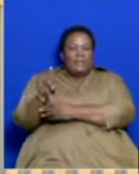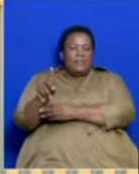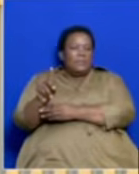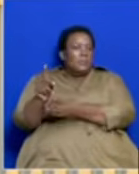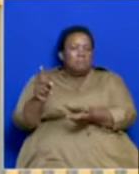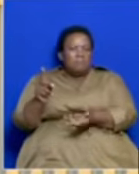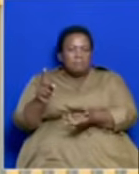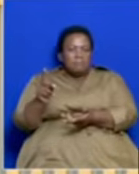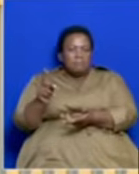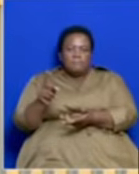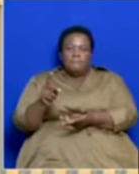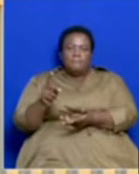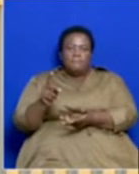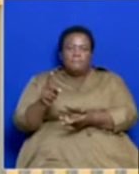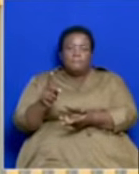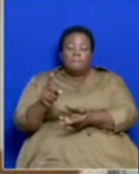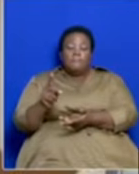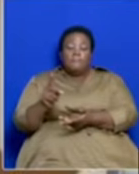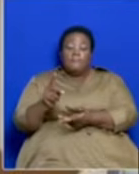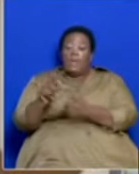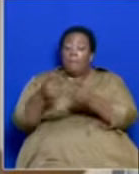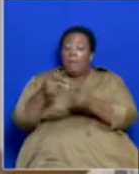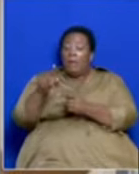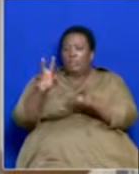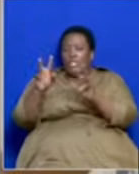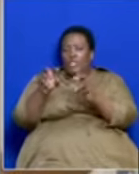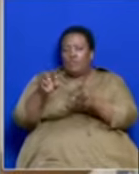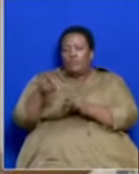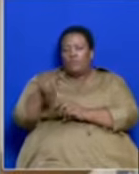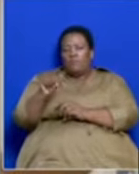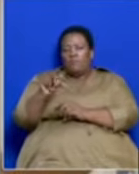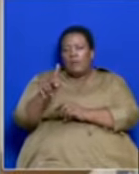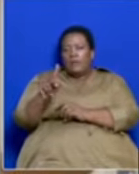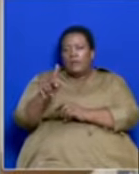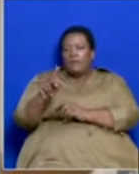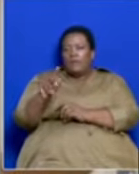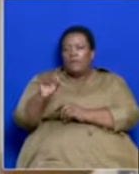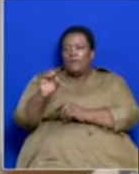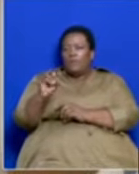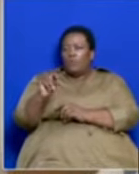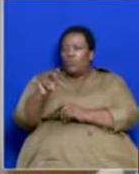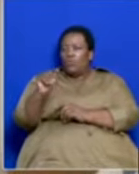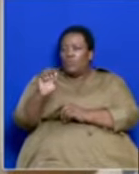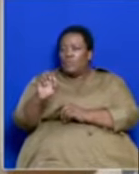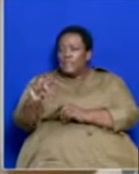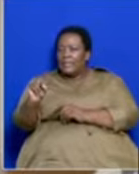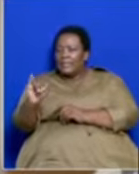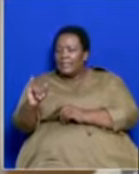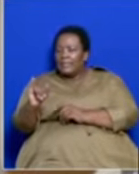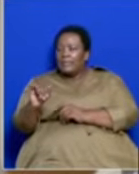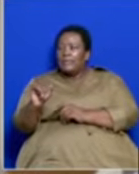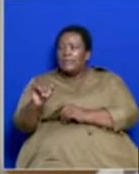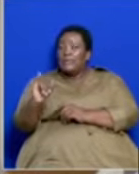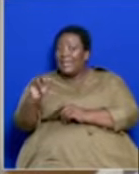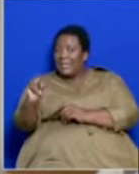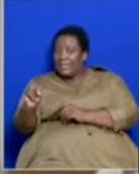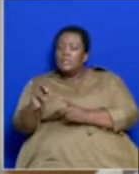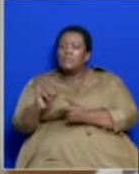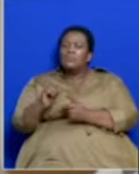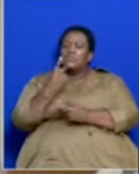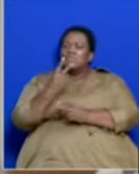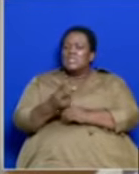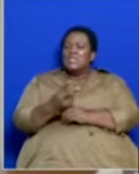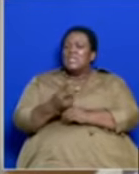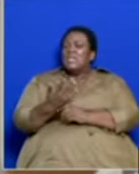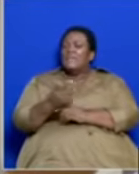regarding this Patfontein matter, and to determine whether failure to do so was caused by the